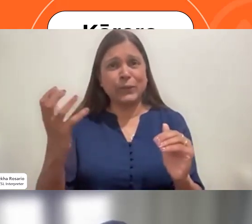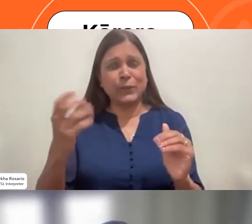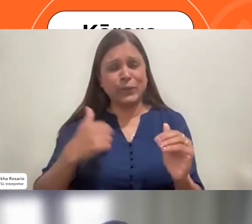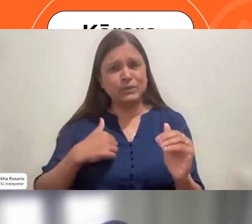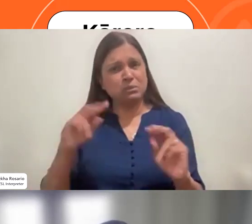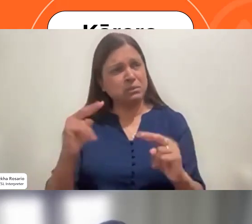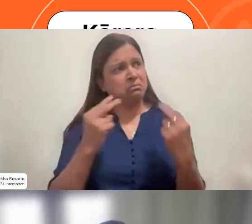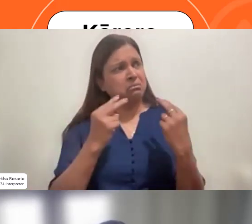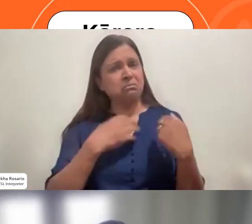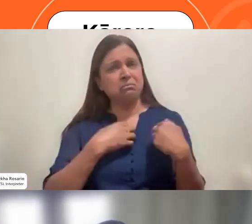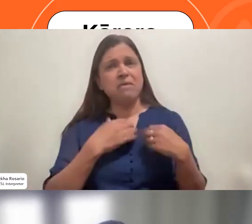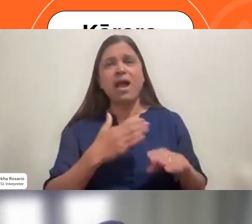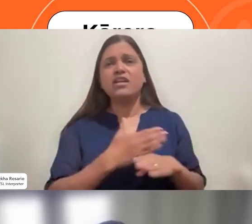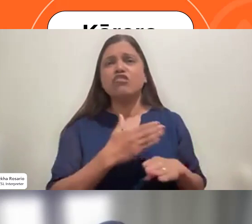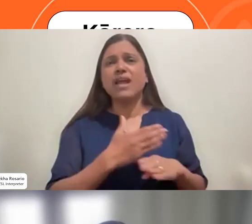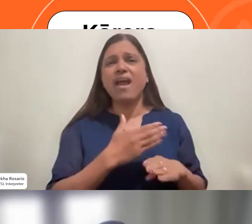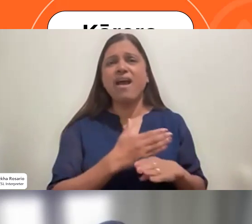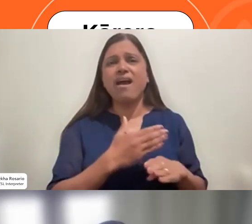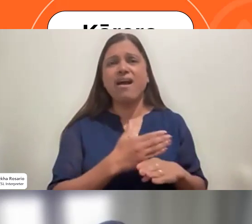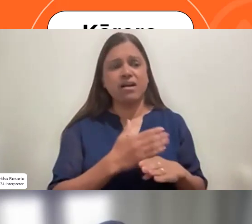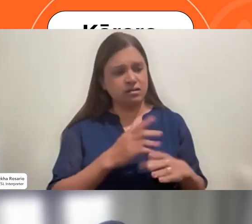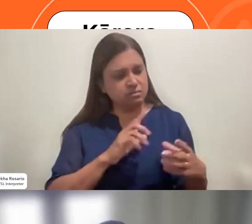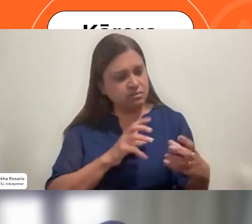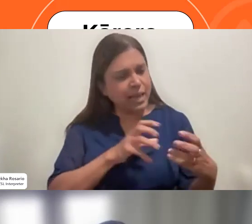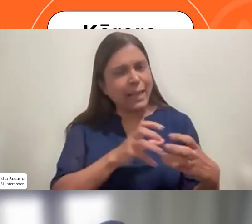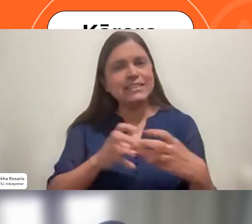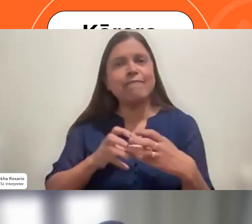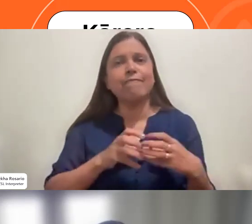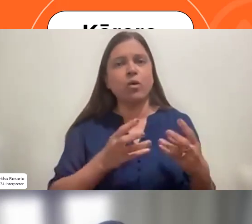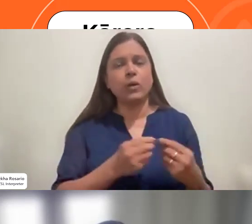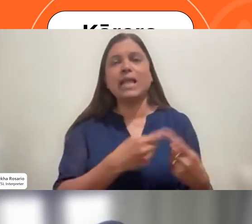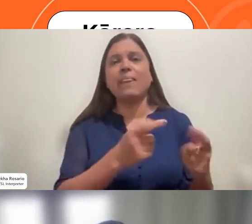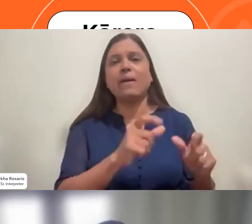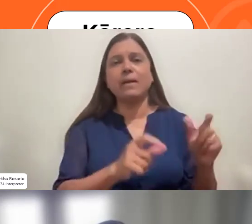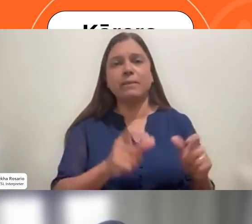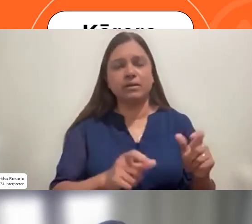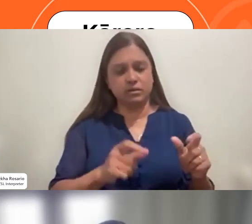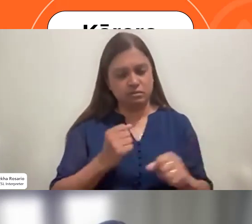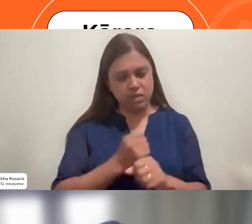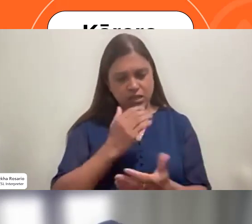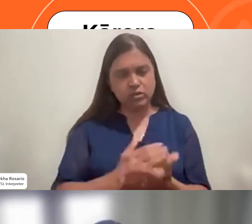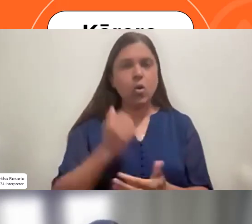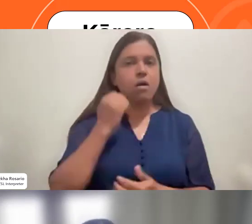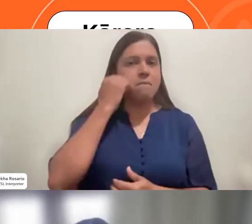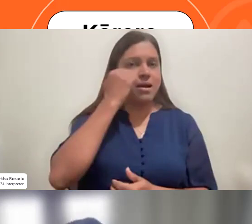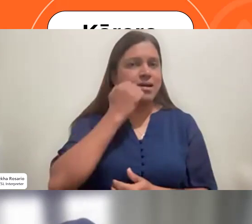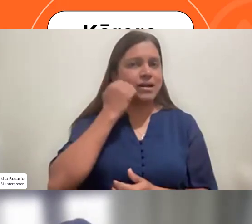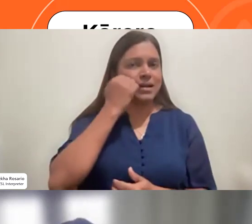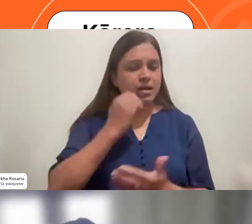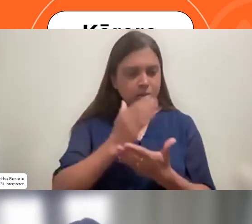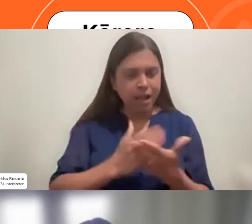career collectively with other people to ensure that Māori are included